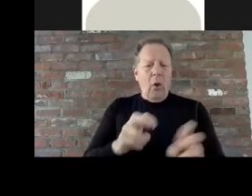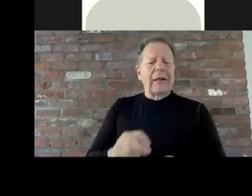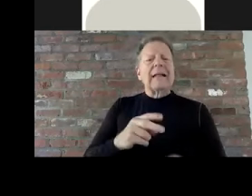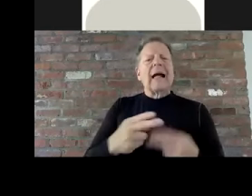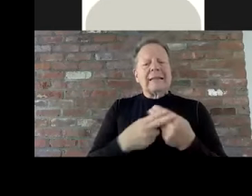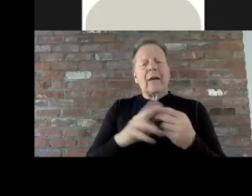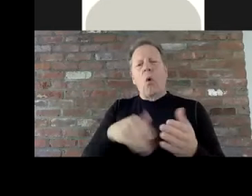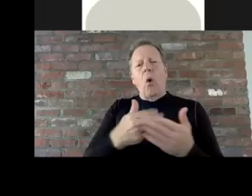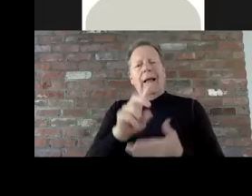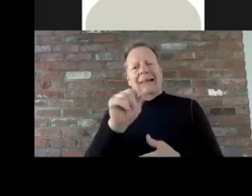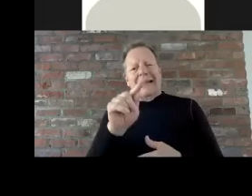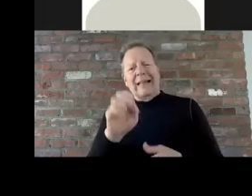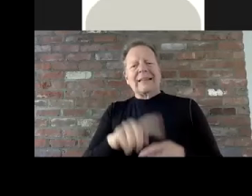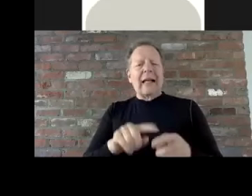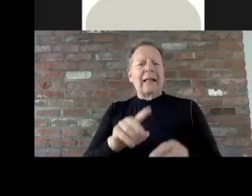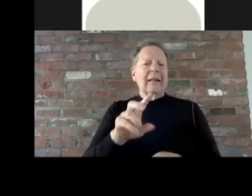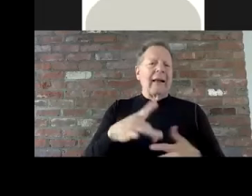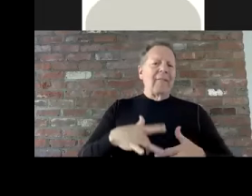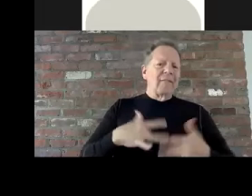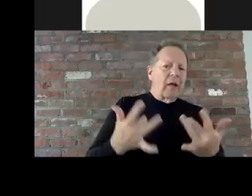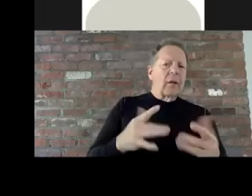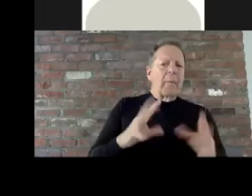directly to your calendar.